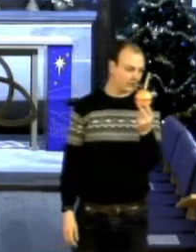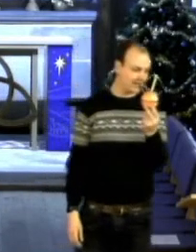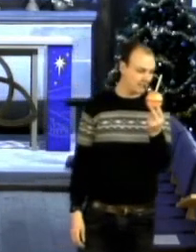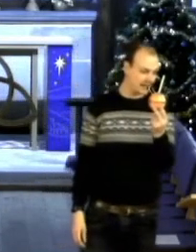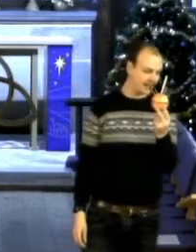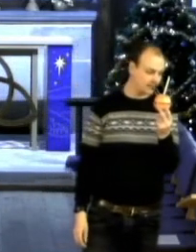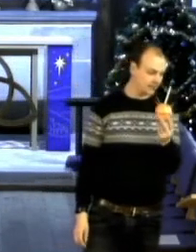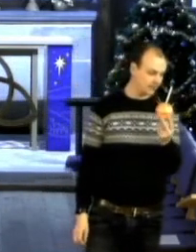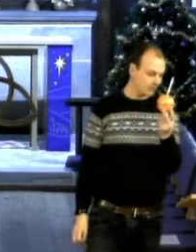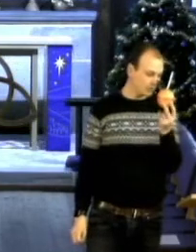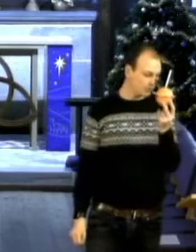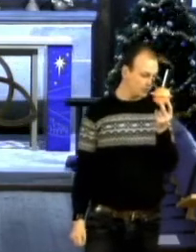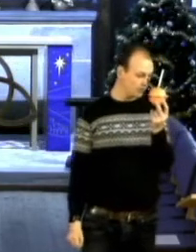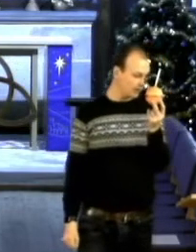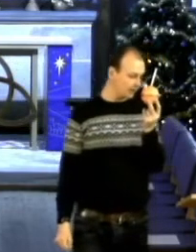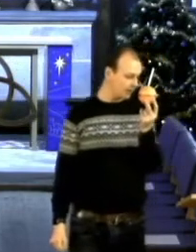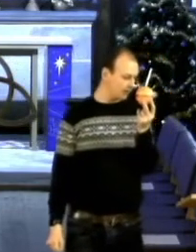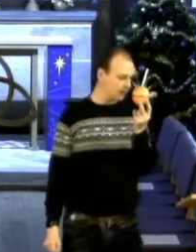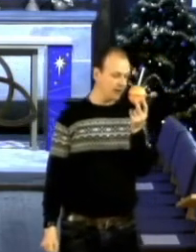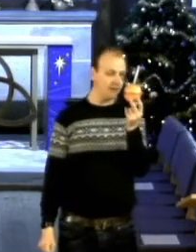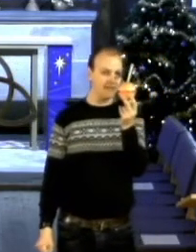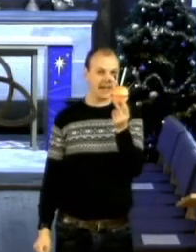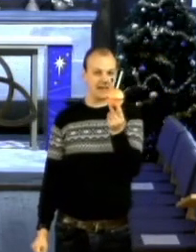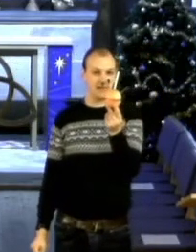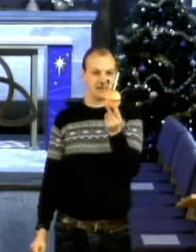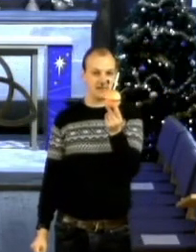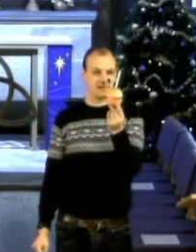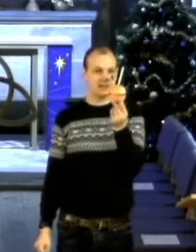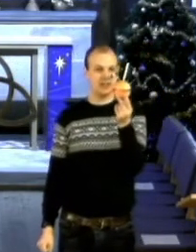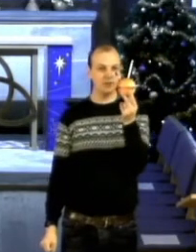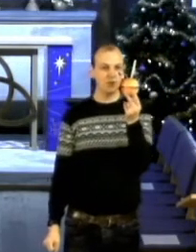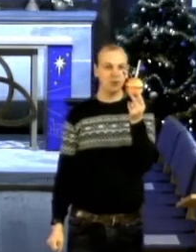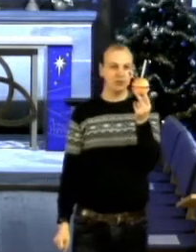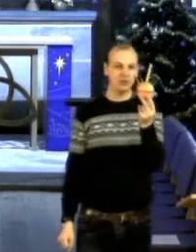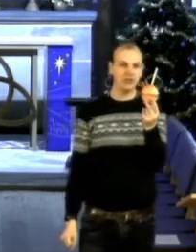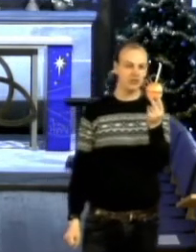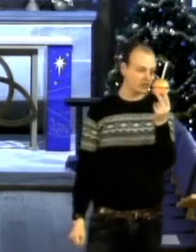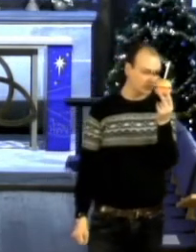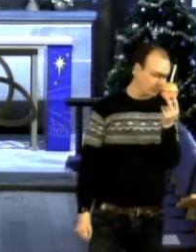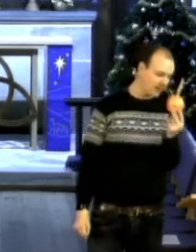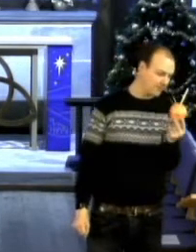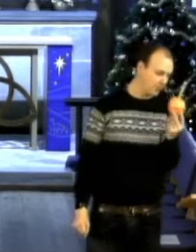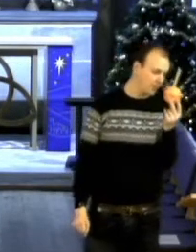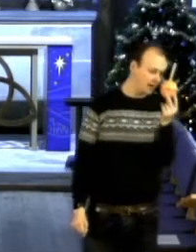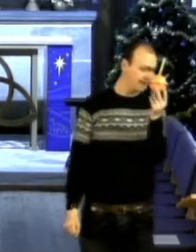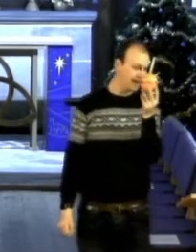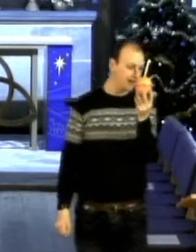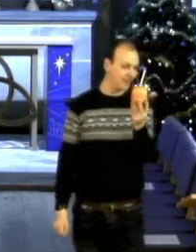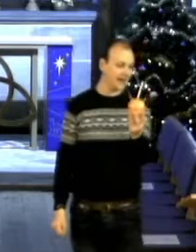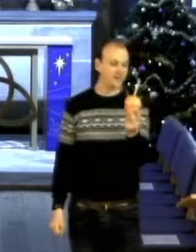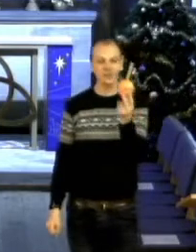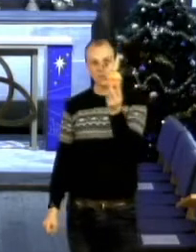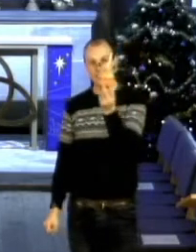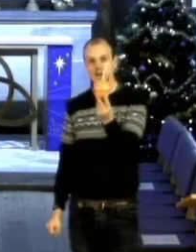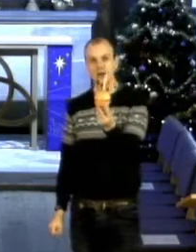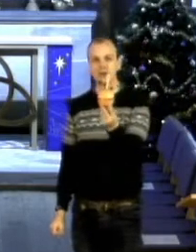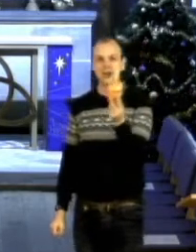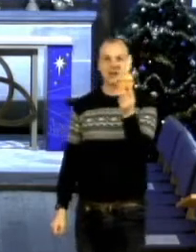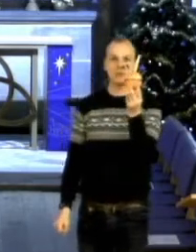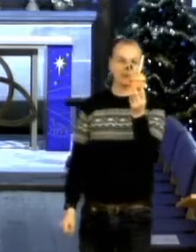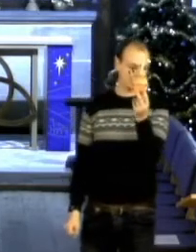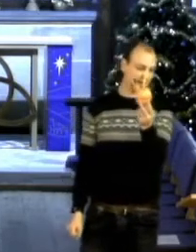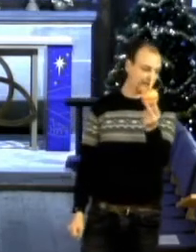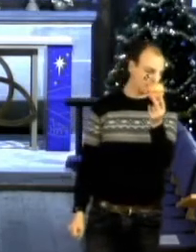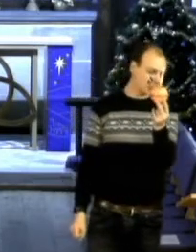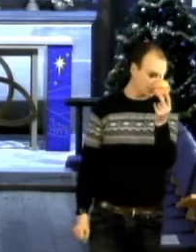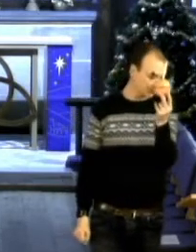world that he made. And then think of all the creatures and the people and the pets that we know, and